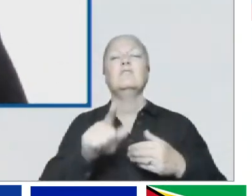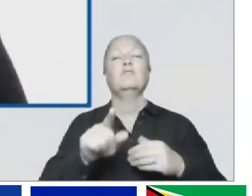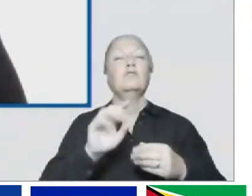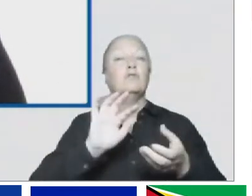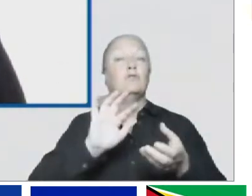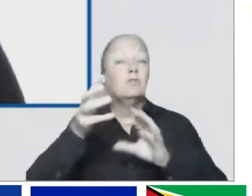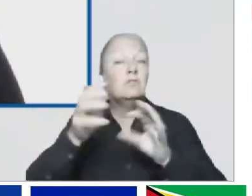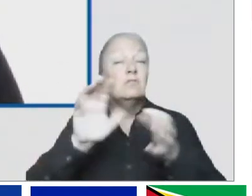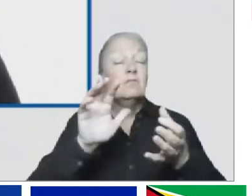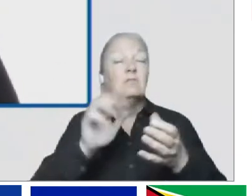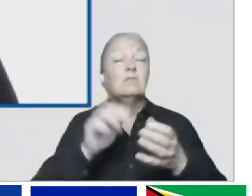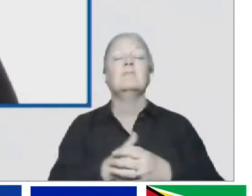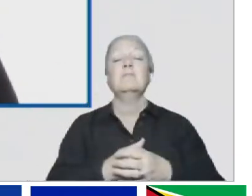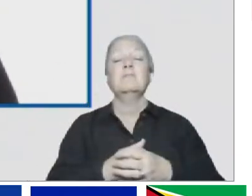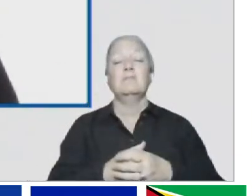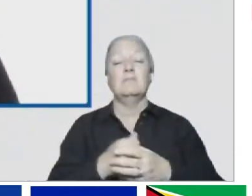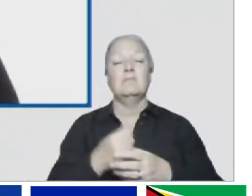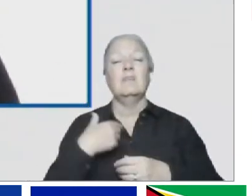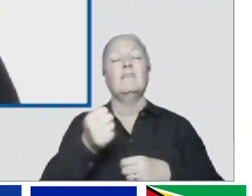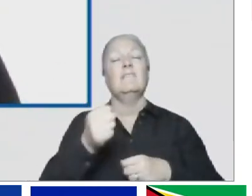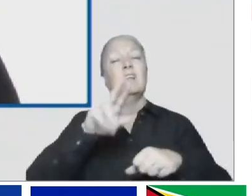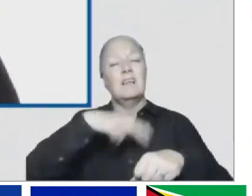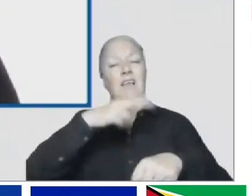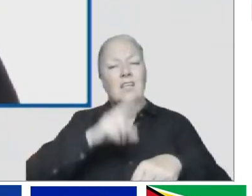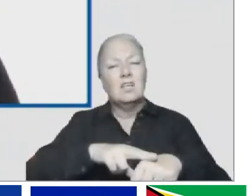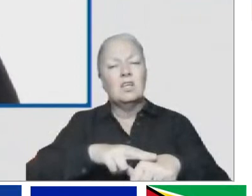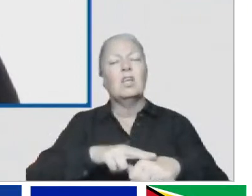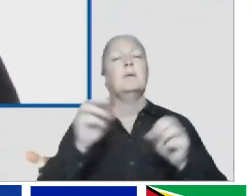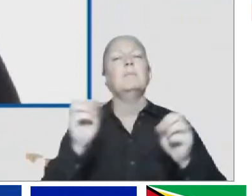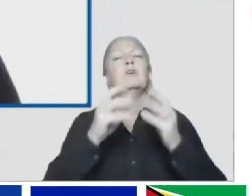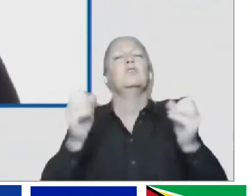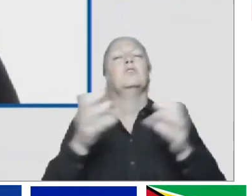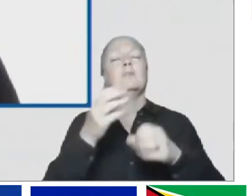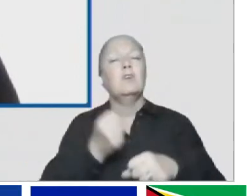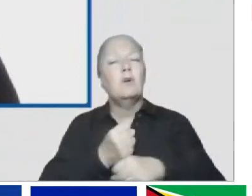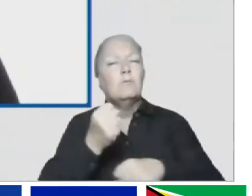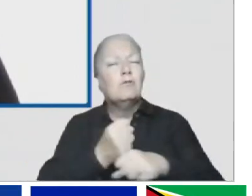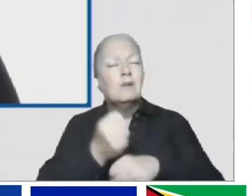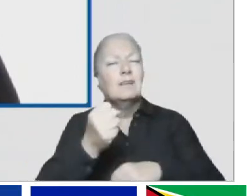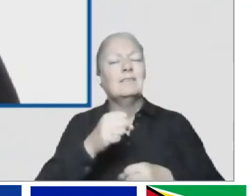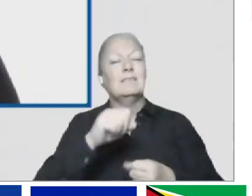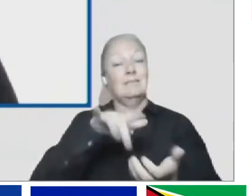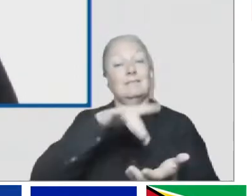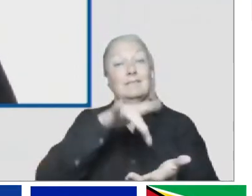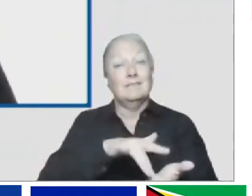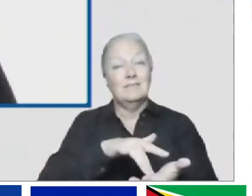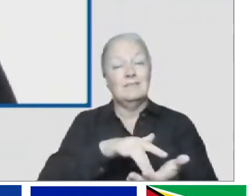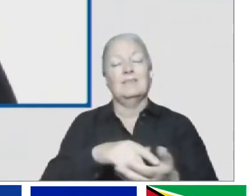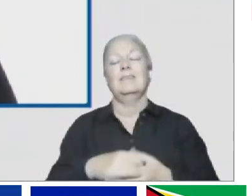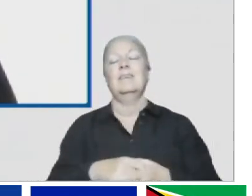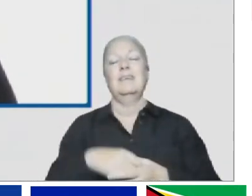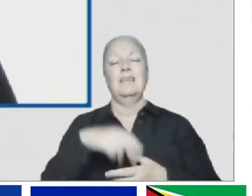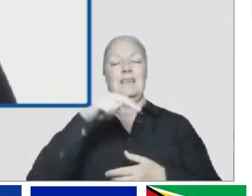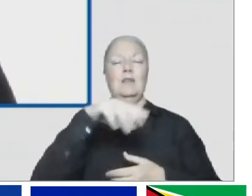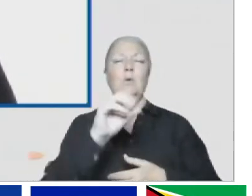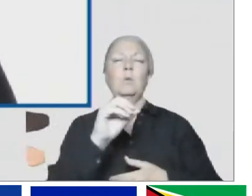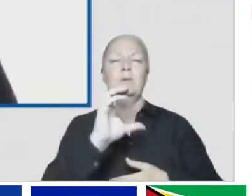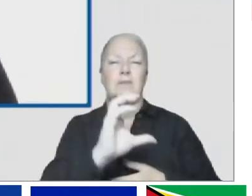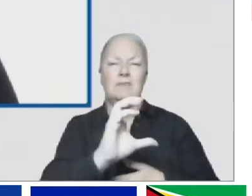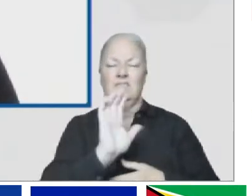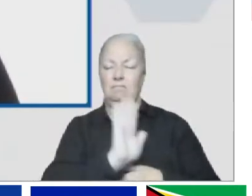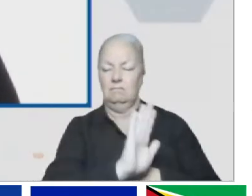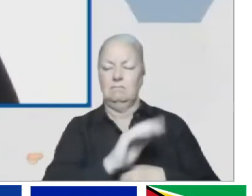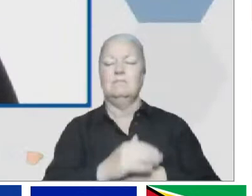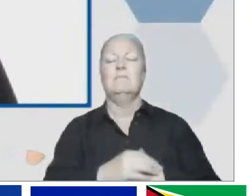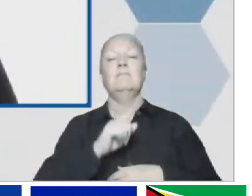the National Emergency Operations Center, the NEOC, and that was activated on March